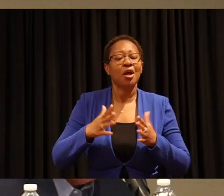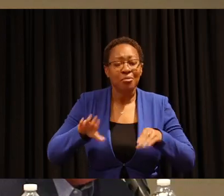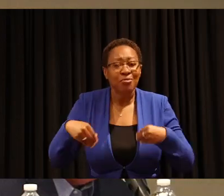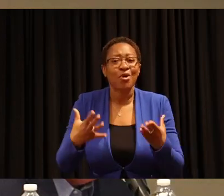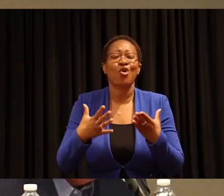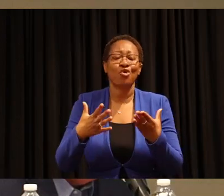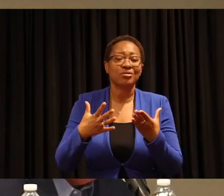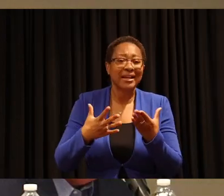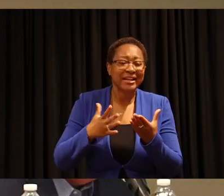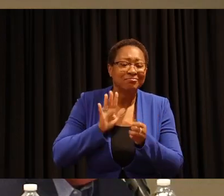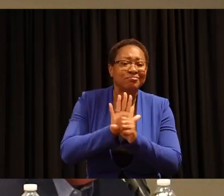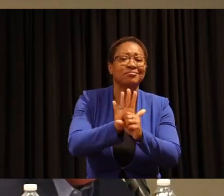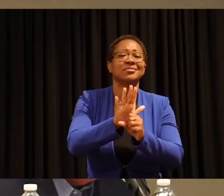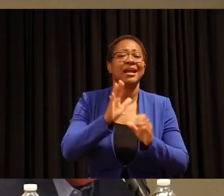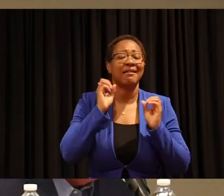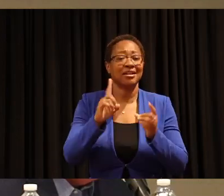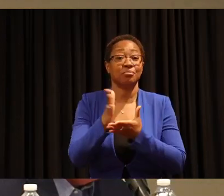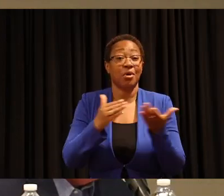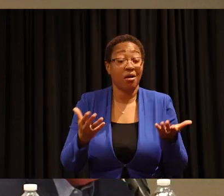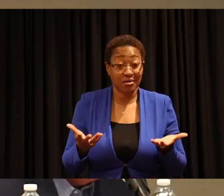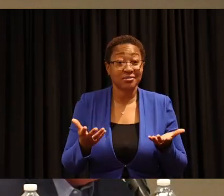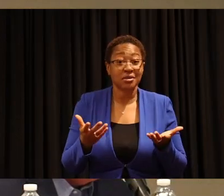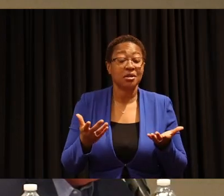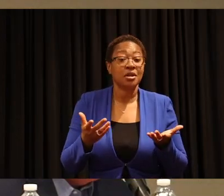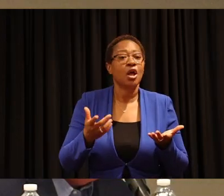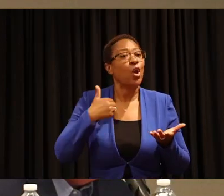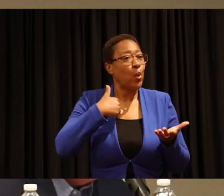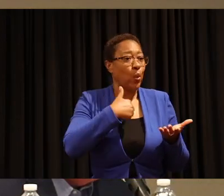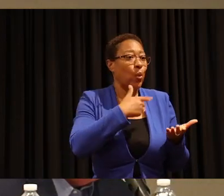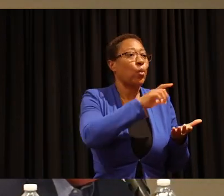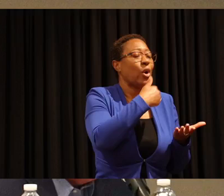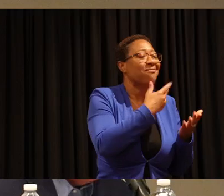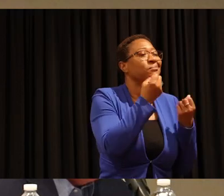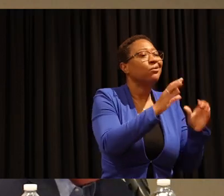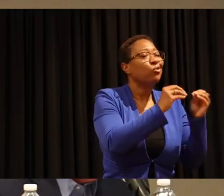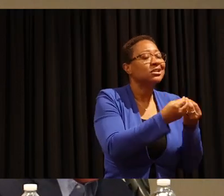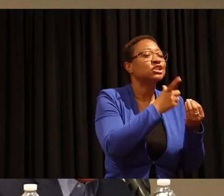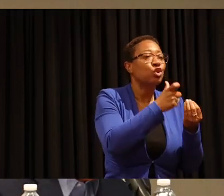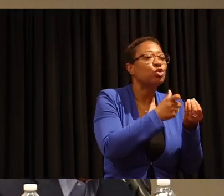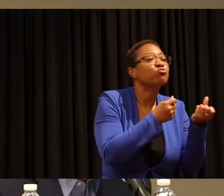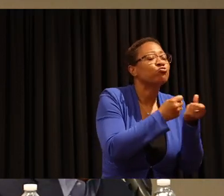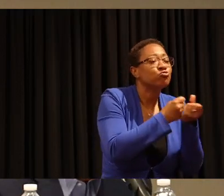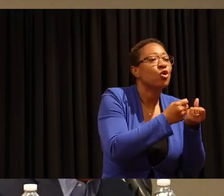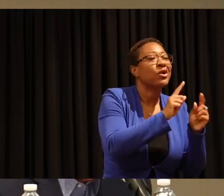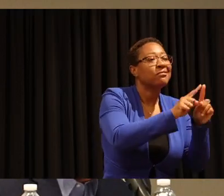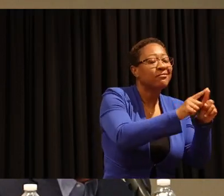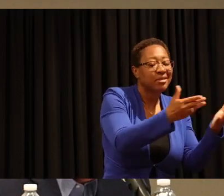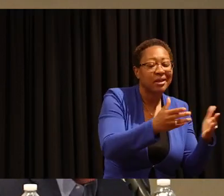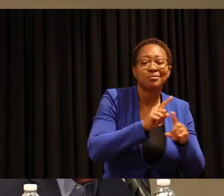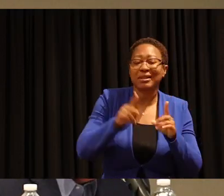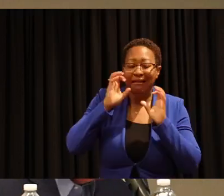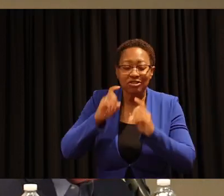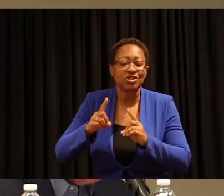education piece, because we will do that hand holding as needed so that they can be ready.